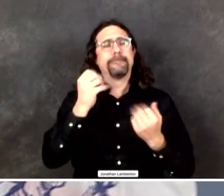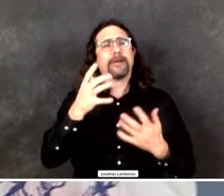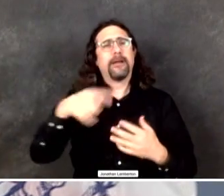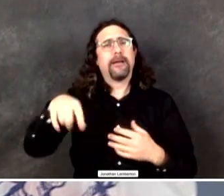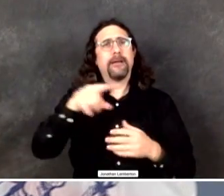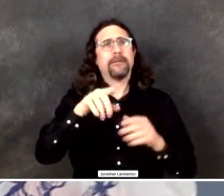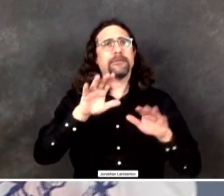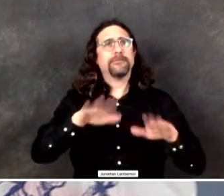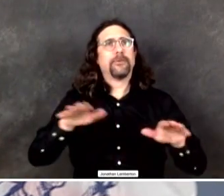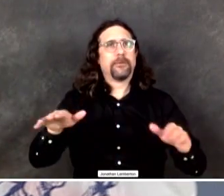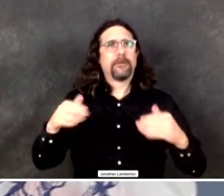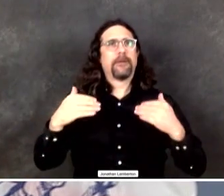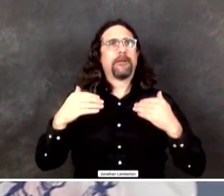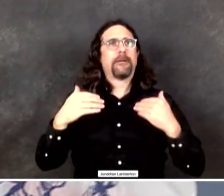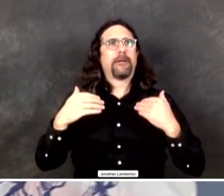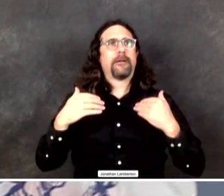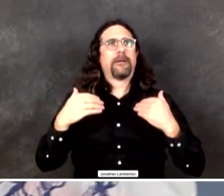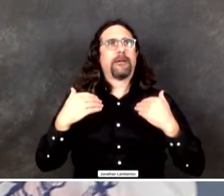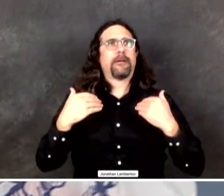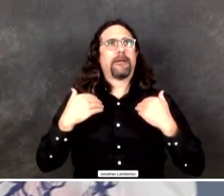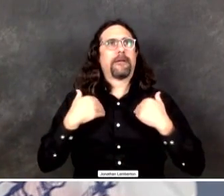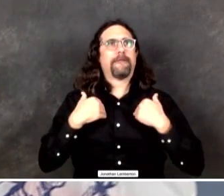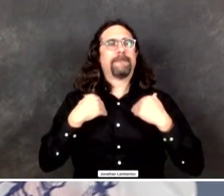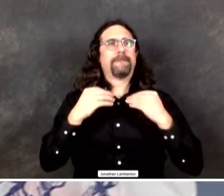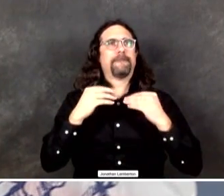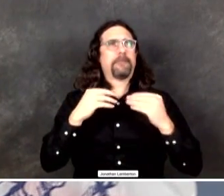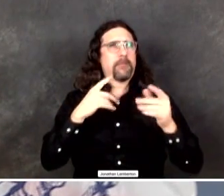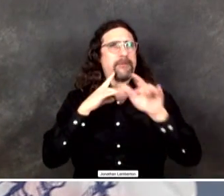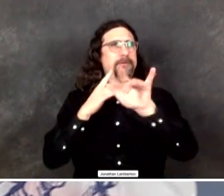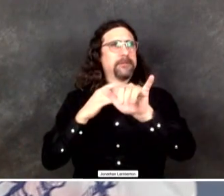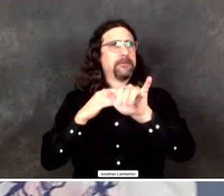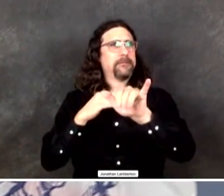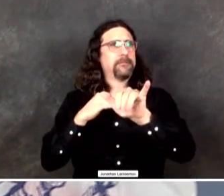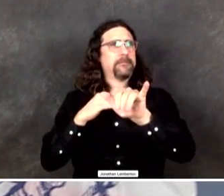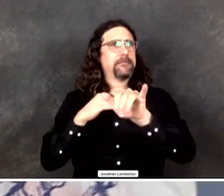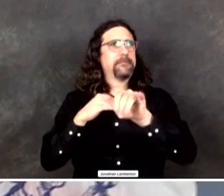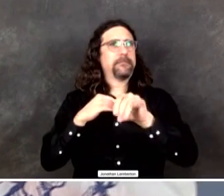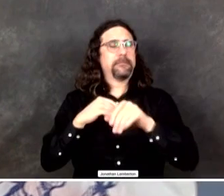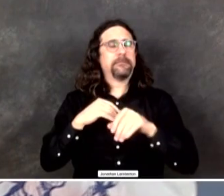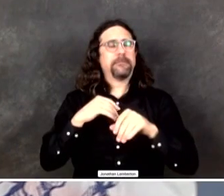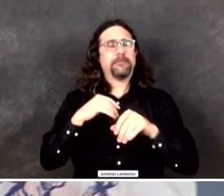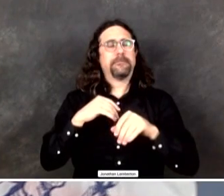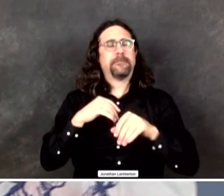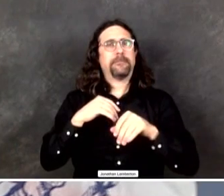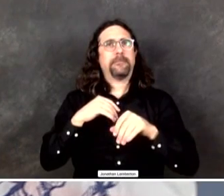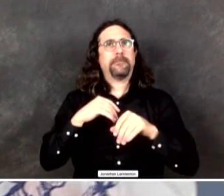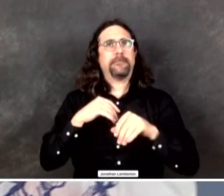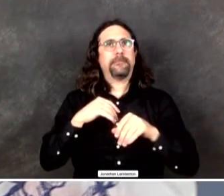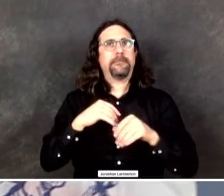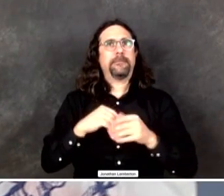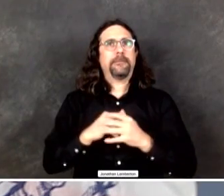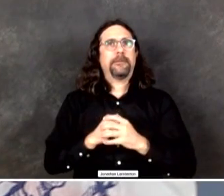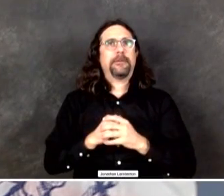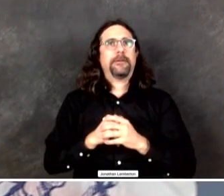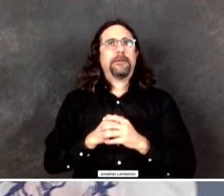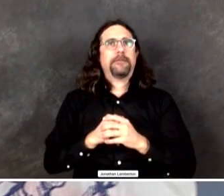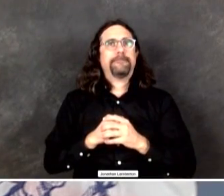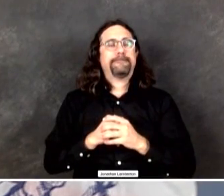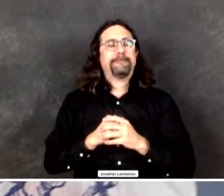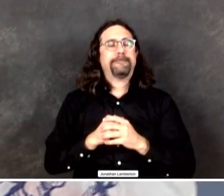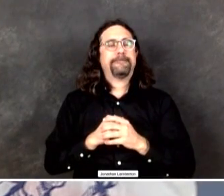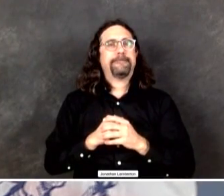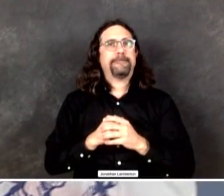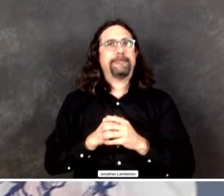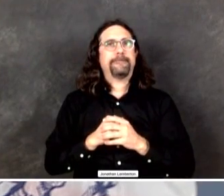our children know that someone in the school community they come from has been real sick or even has passed away because of the